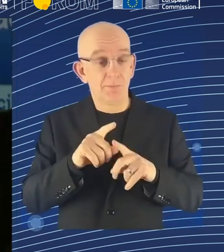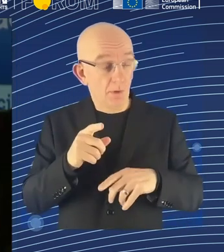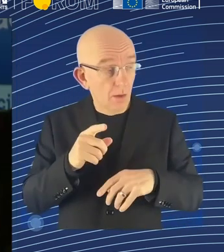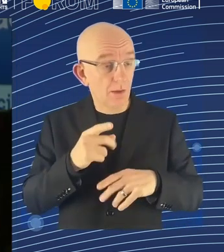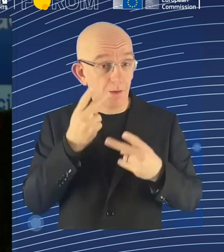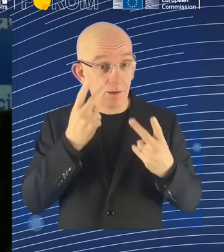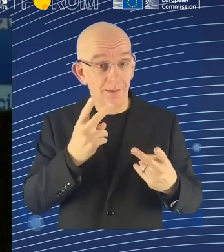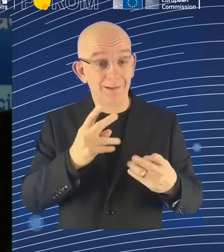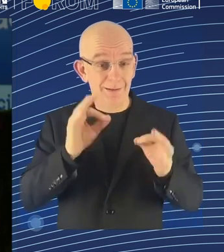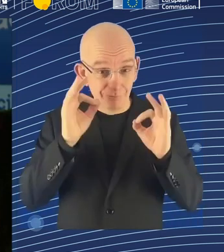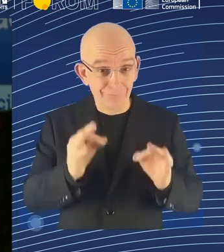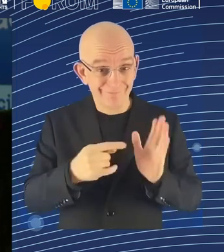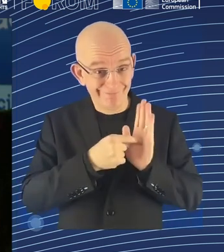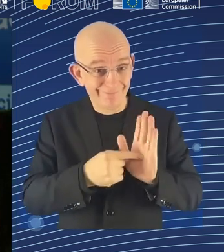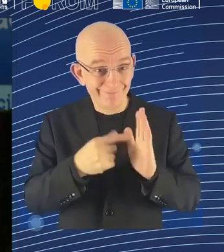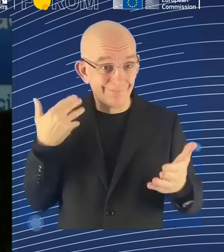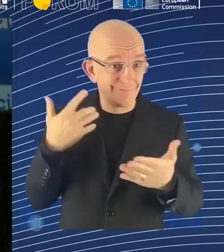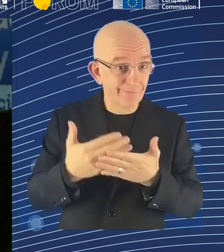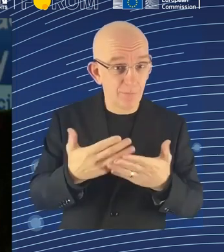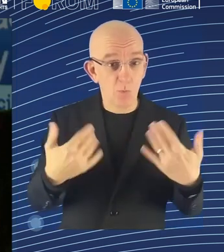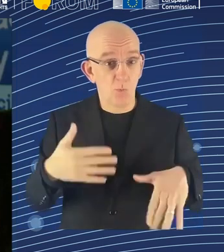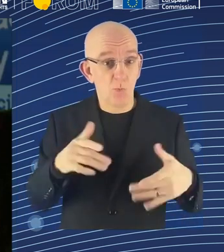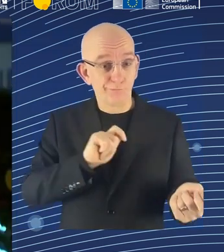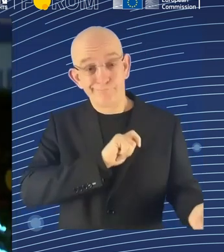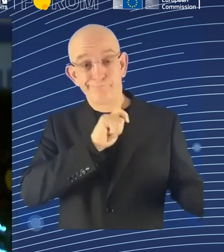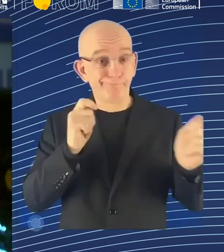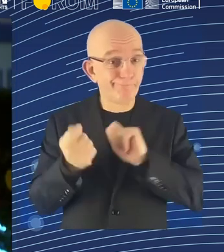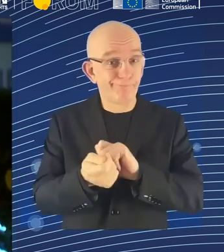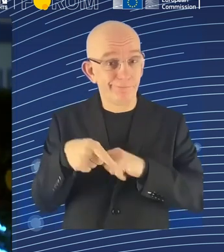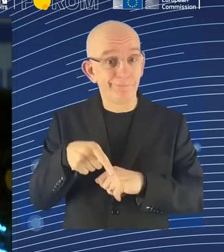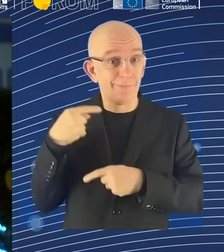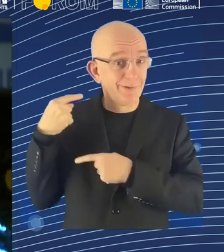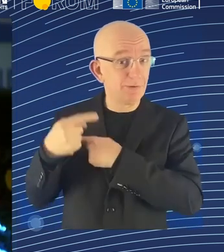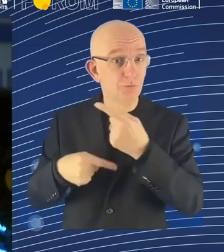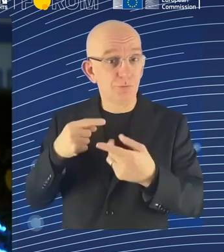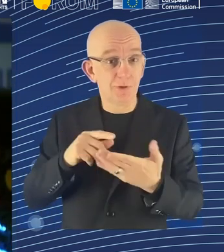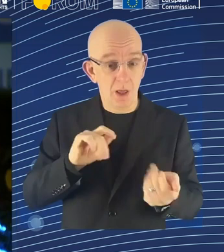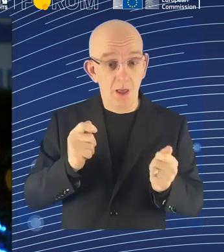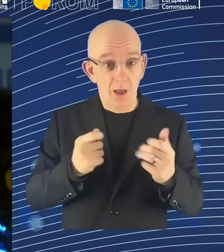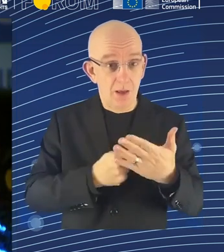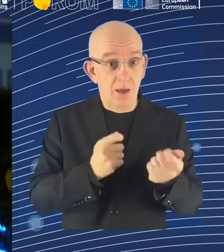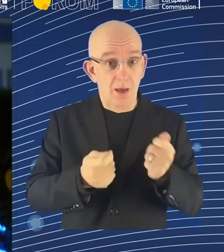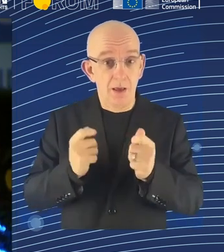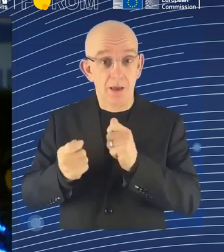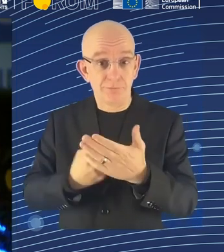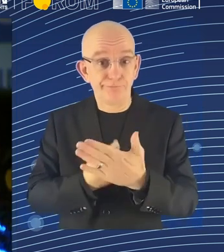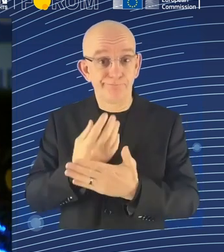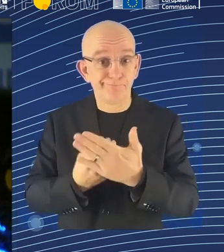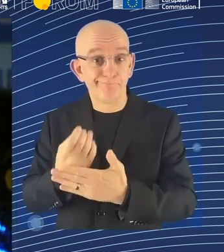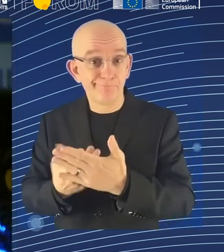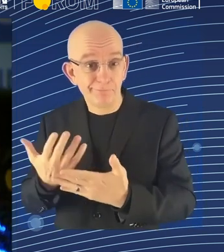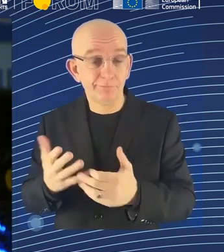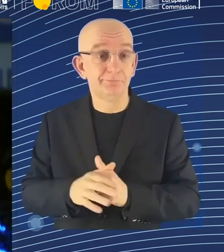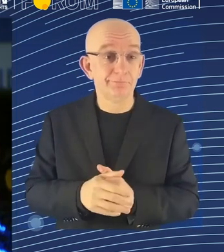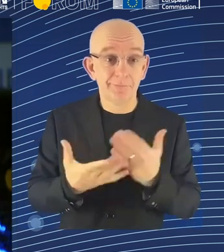I can perhaps speak of a creative destruction. The term is always appropriate to each